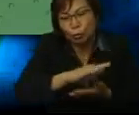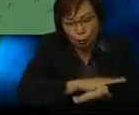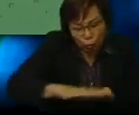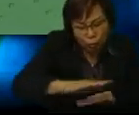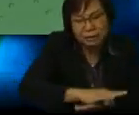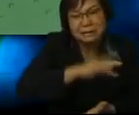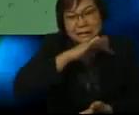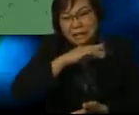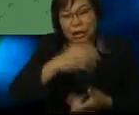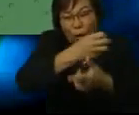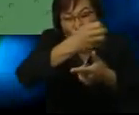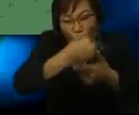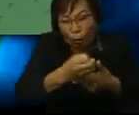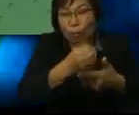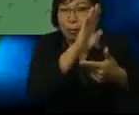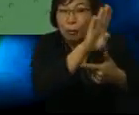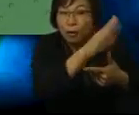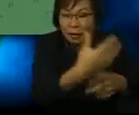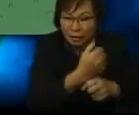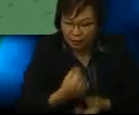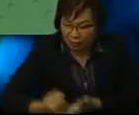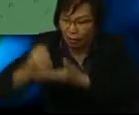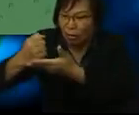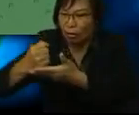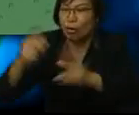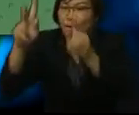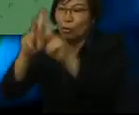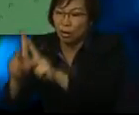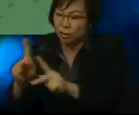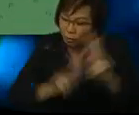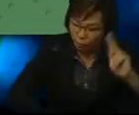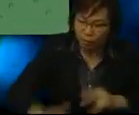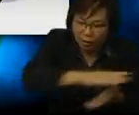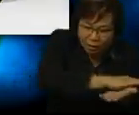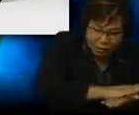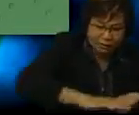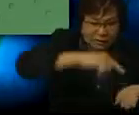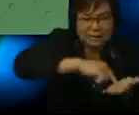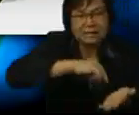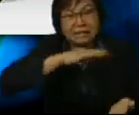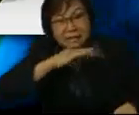or B. Get the help of the village people to clean up this mess.